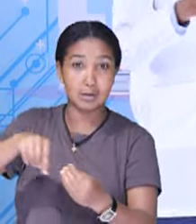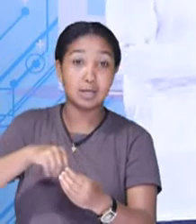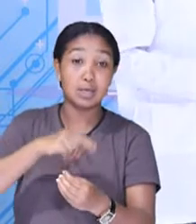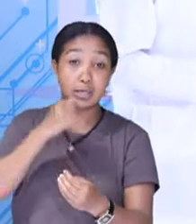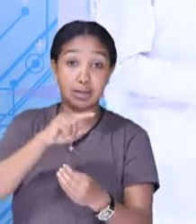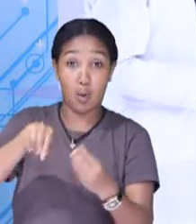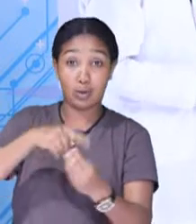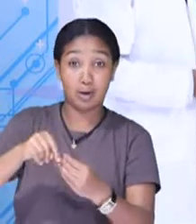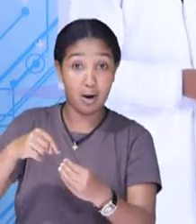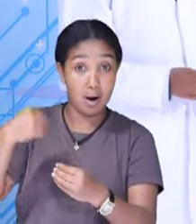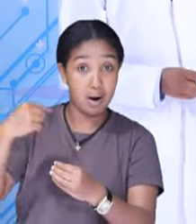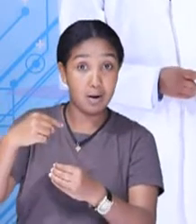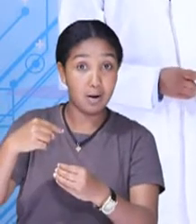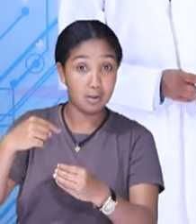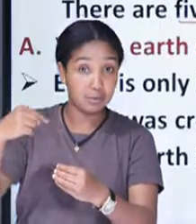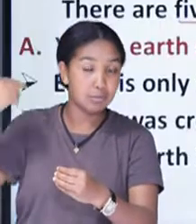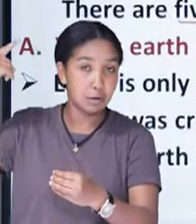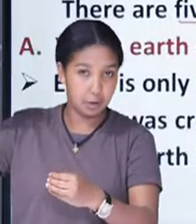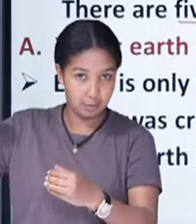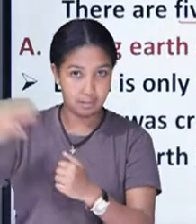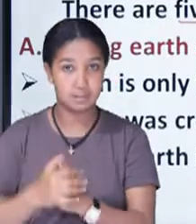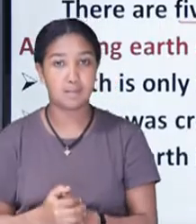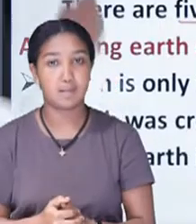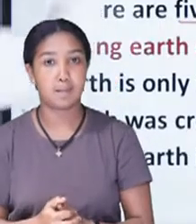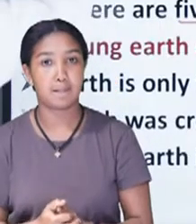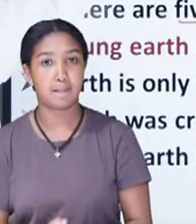rotates around the sun.